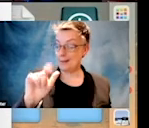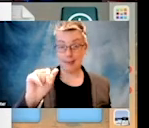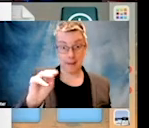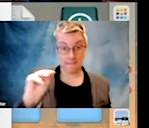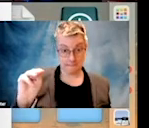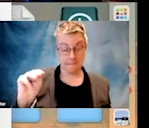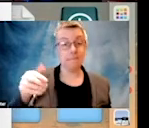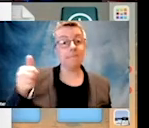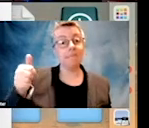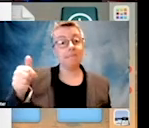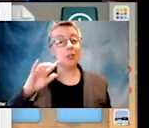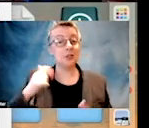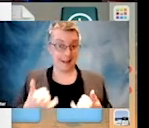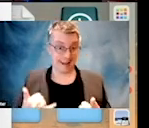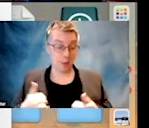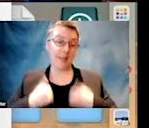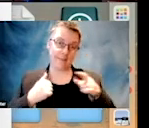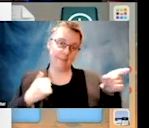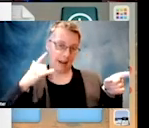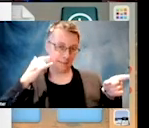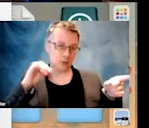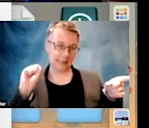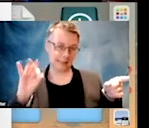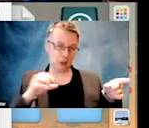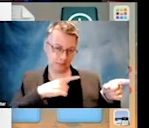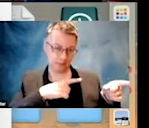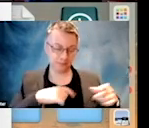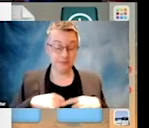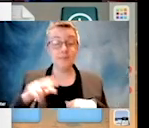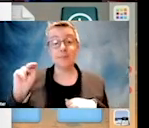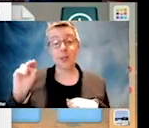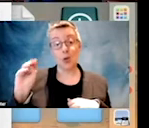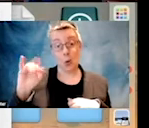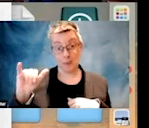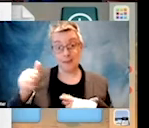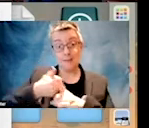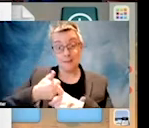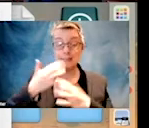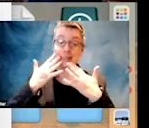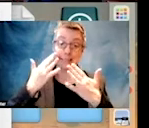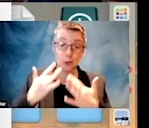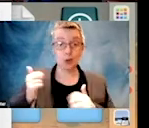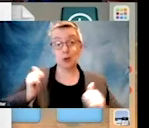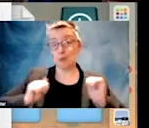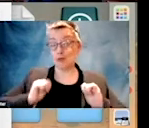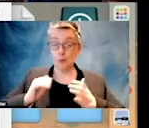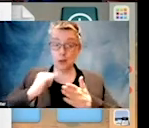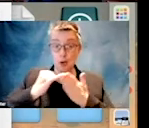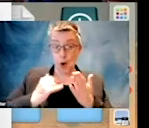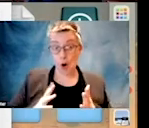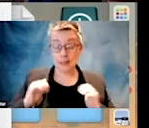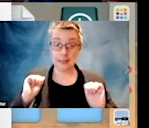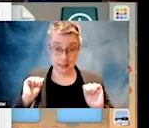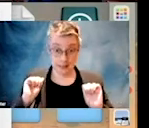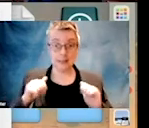now lives in, uh, San Francisco. Um, Nomi is a singer, performance artist, um,